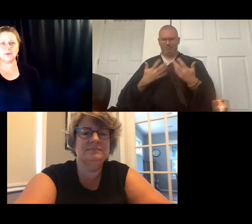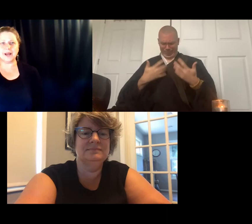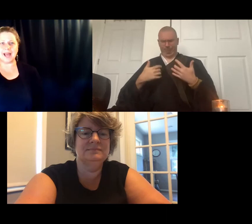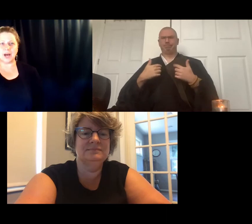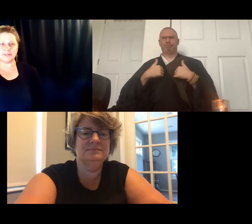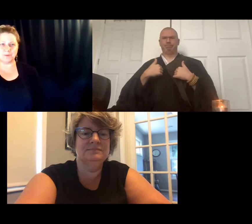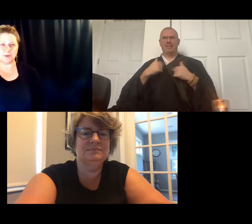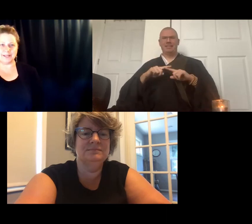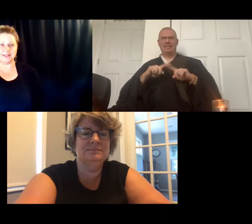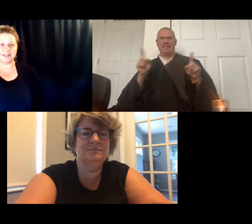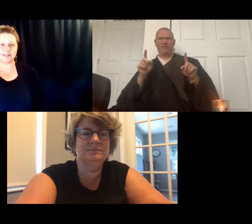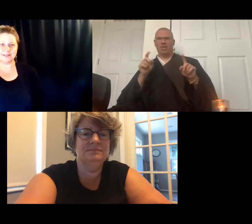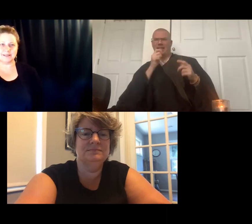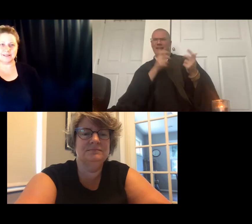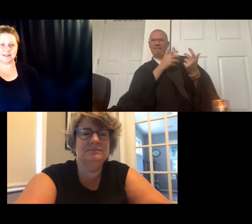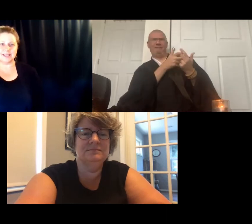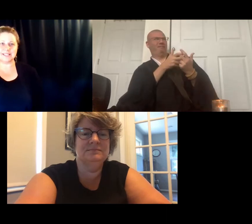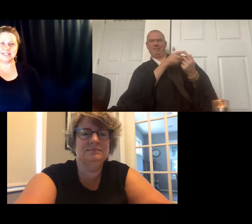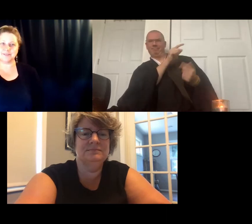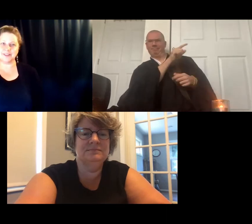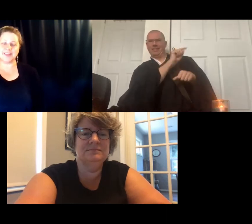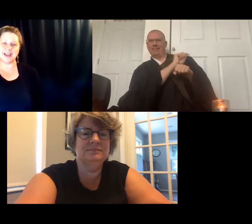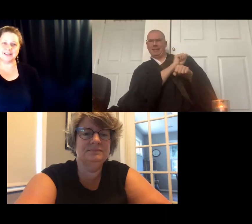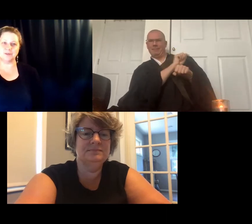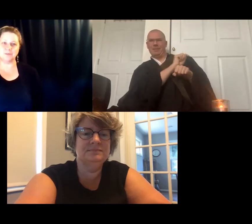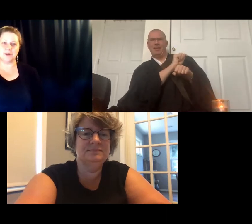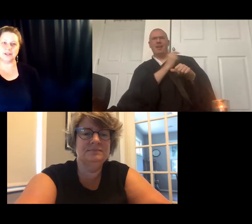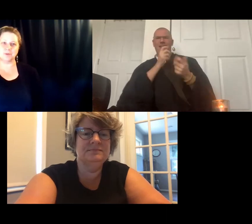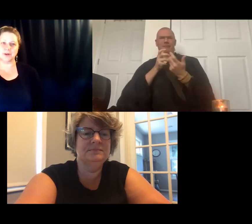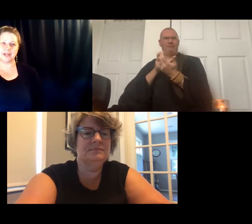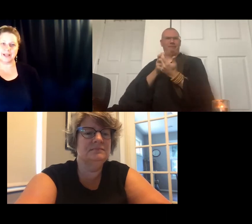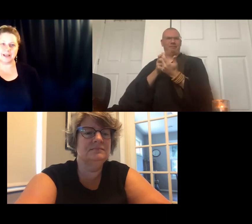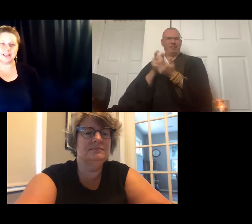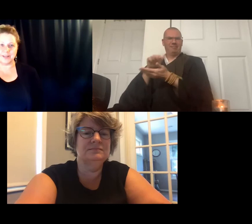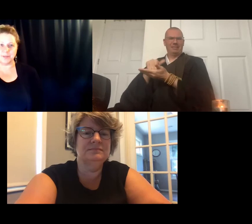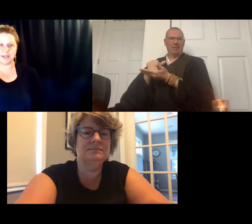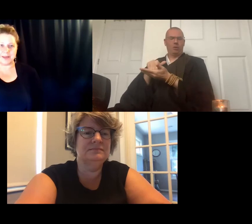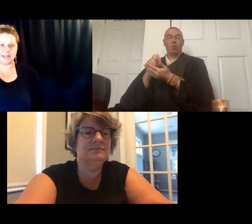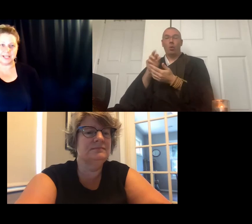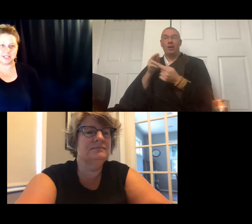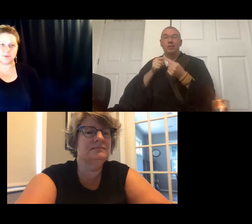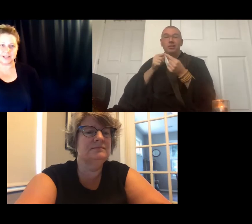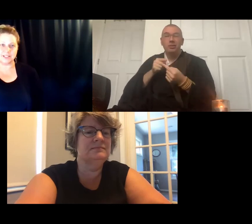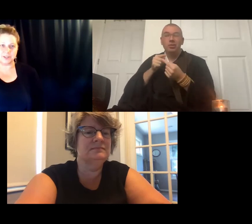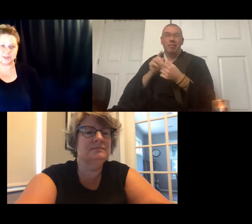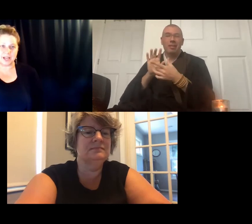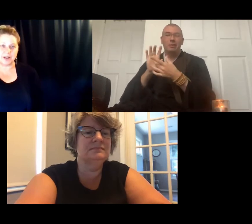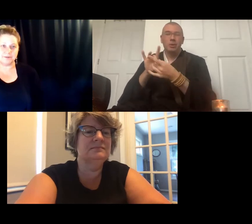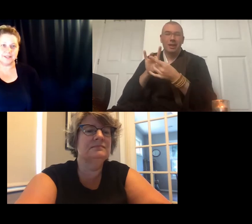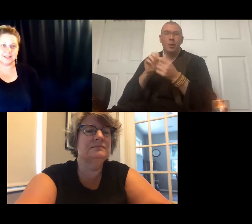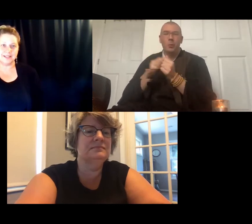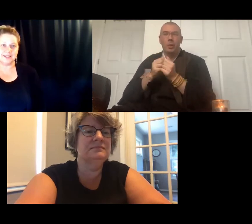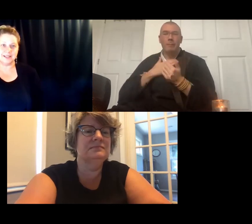when you want to help someone, it's different than when you're working and developing a meditation practice